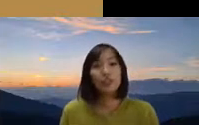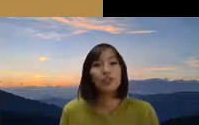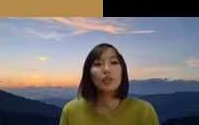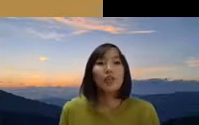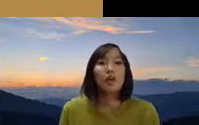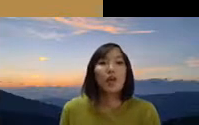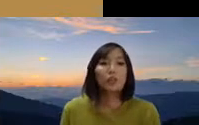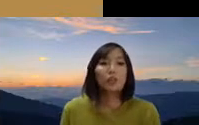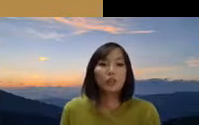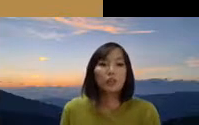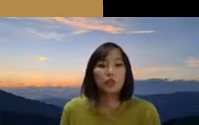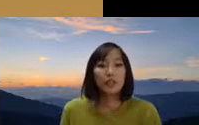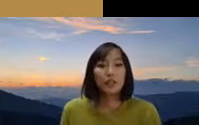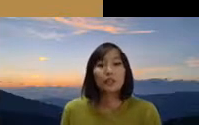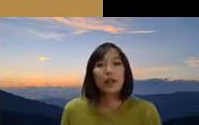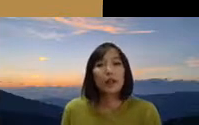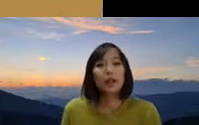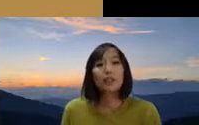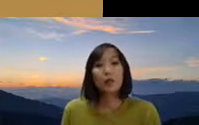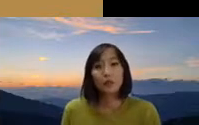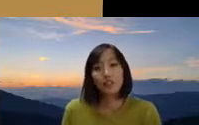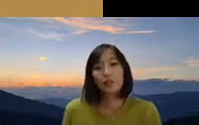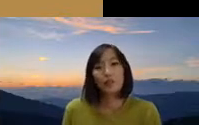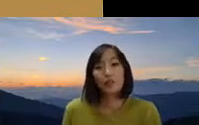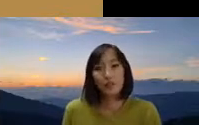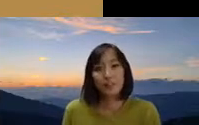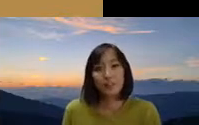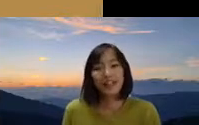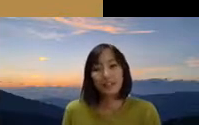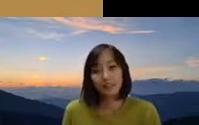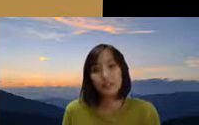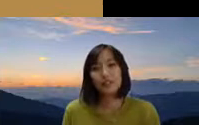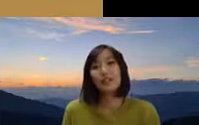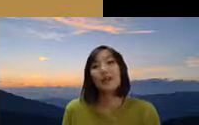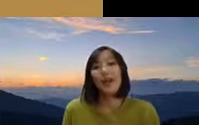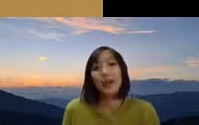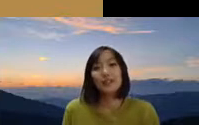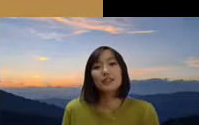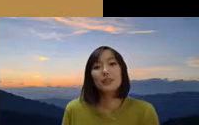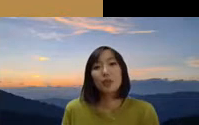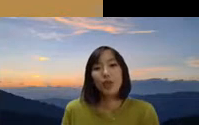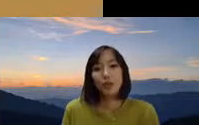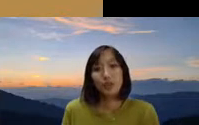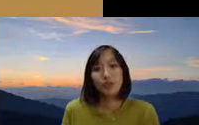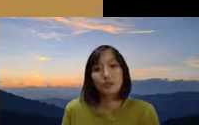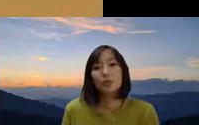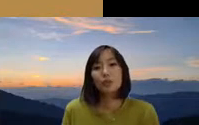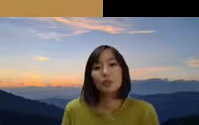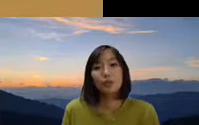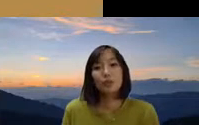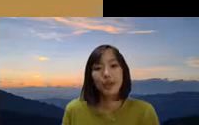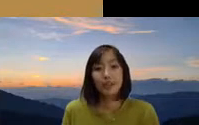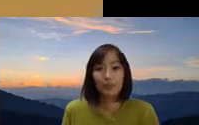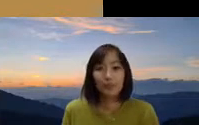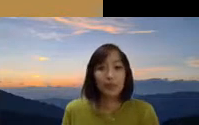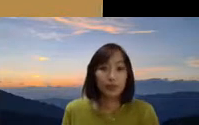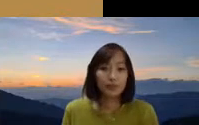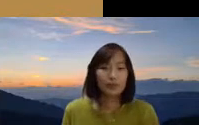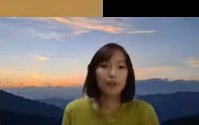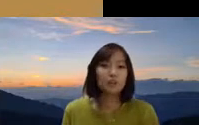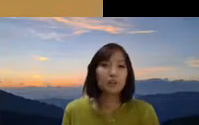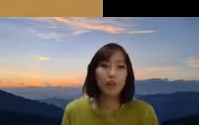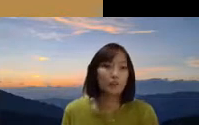Q&A session. We will be joined by a robust team of specialists, experts, and collaborators who will be